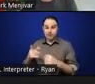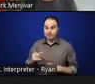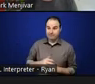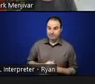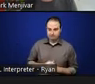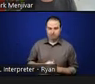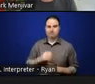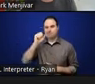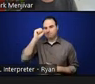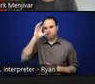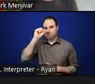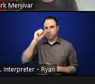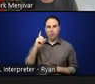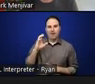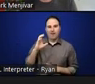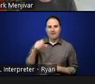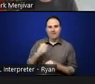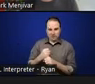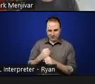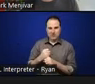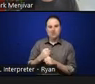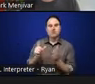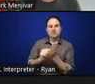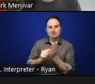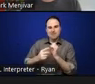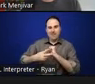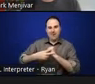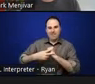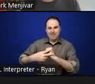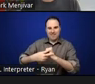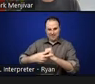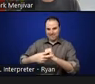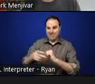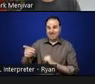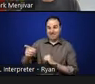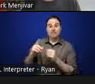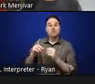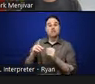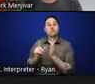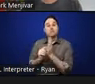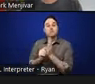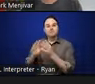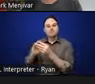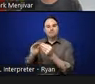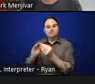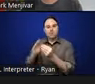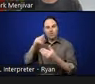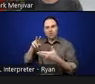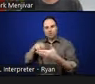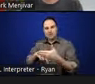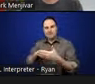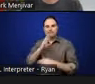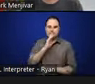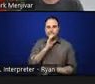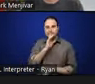newspaper archive. So we did readings of stories from the newspaper, did workshops with youth about